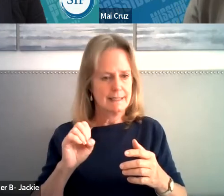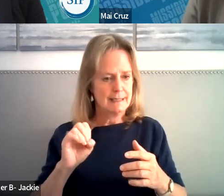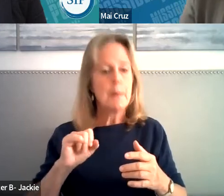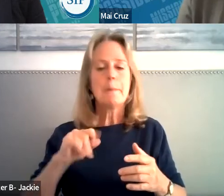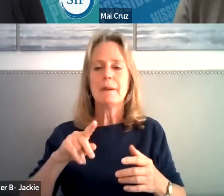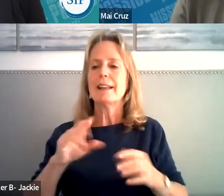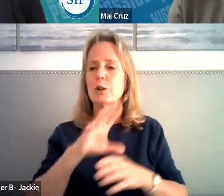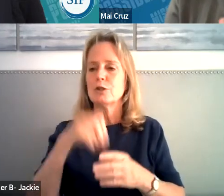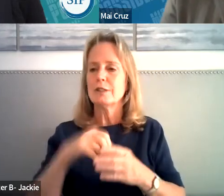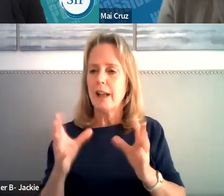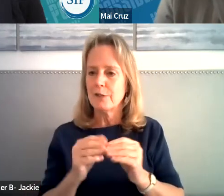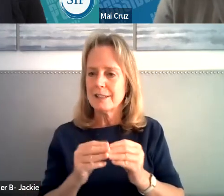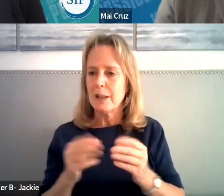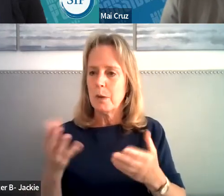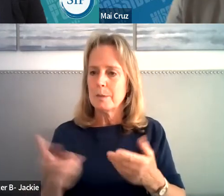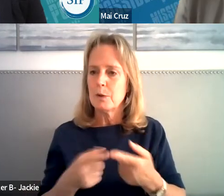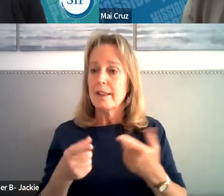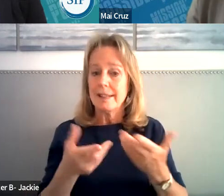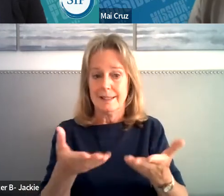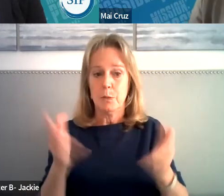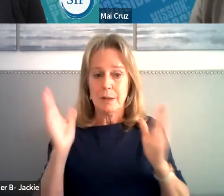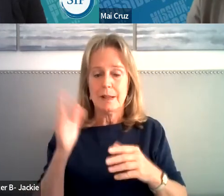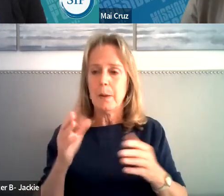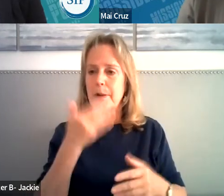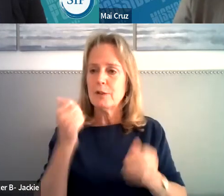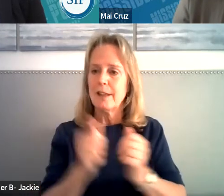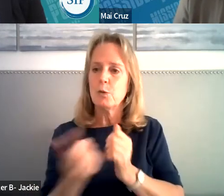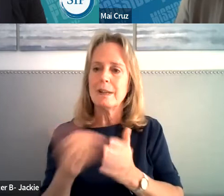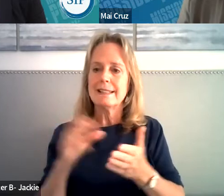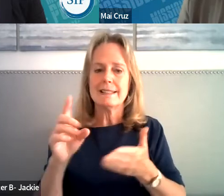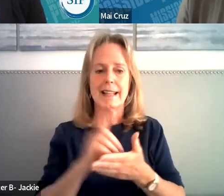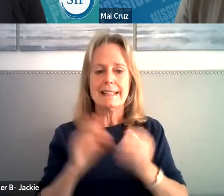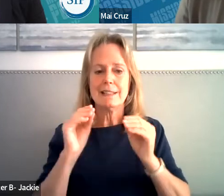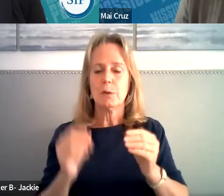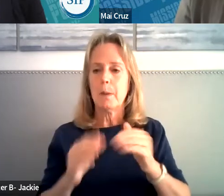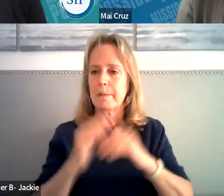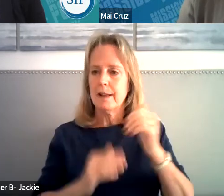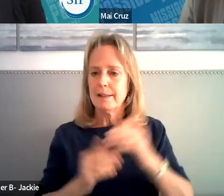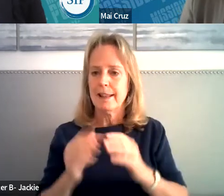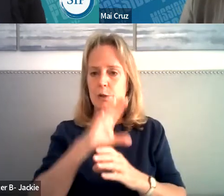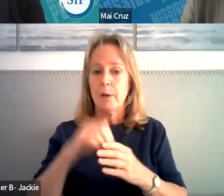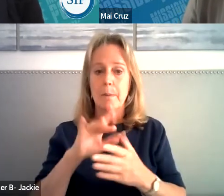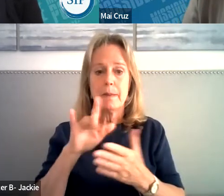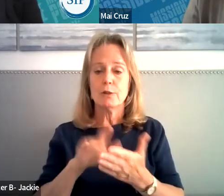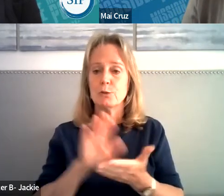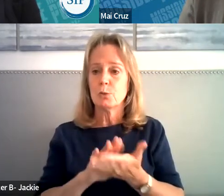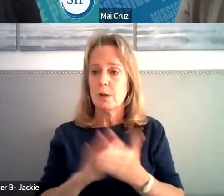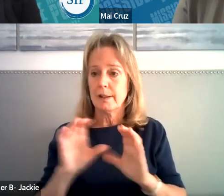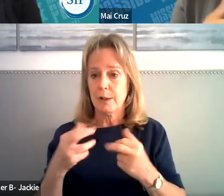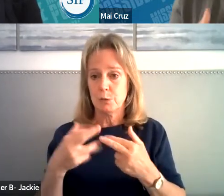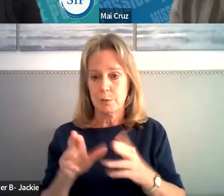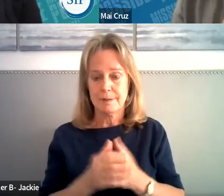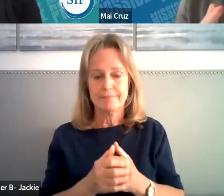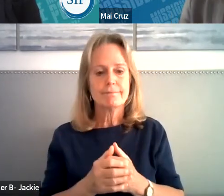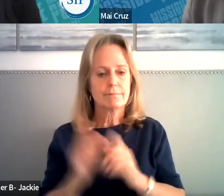welcome to our presentation, Better Together, Redesigning Teaching to Build Inclusive Middle School Classrooms. It